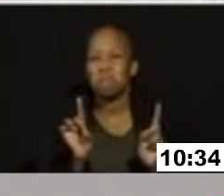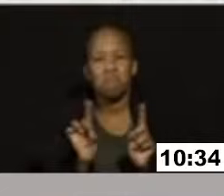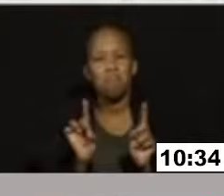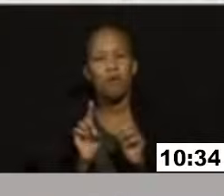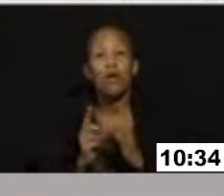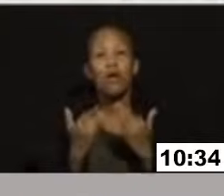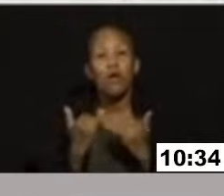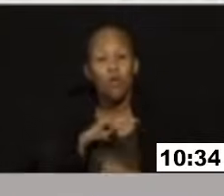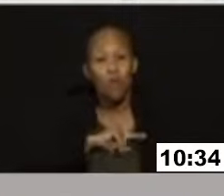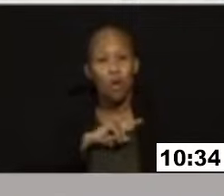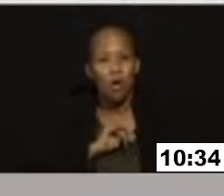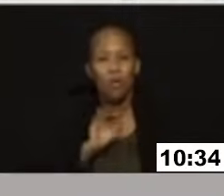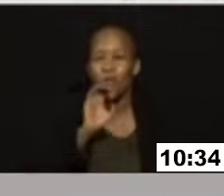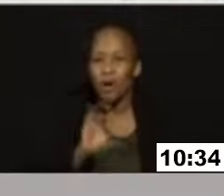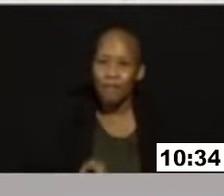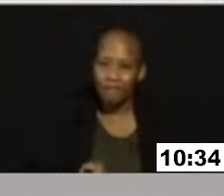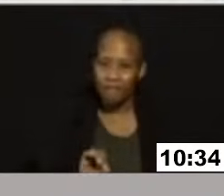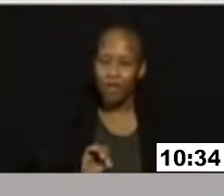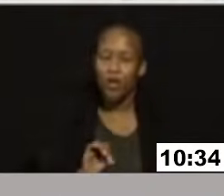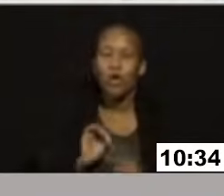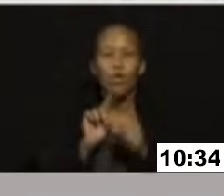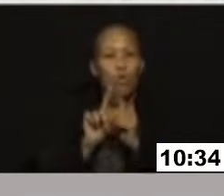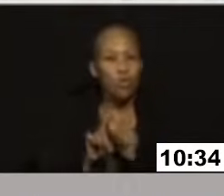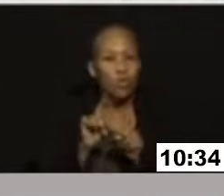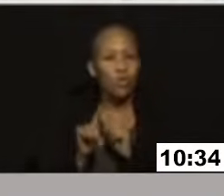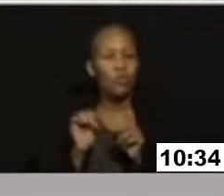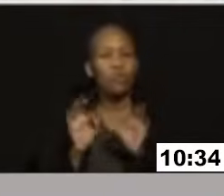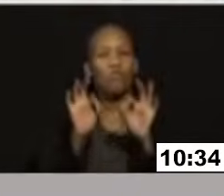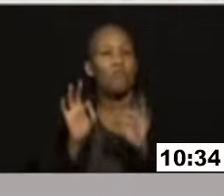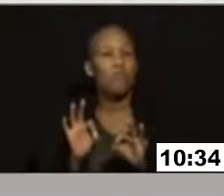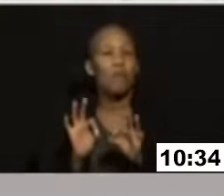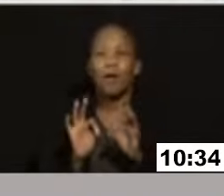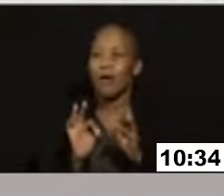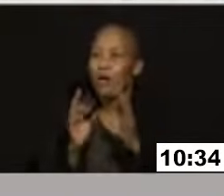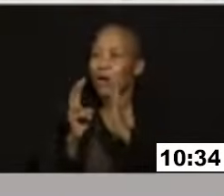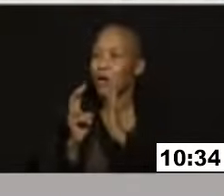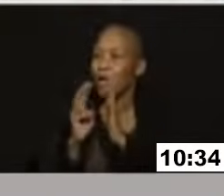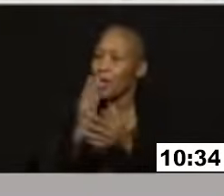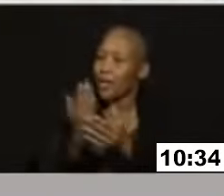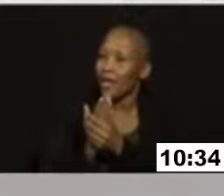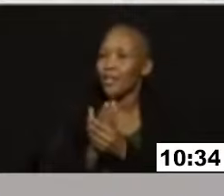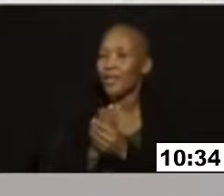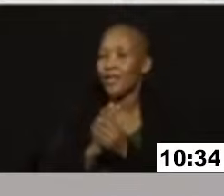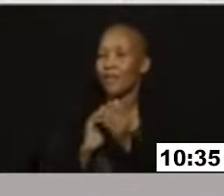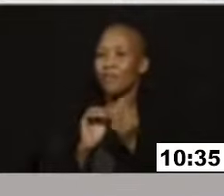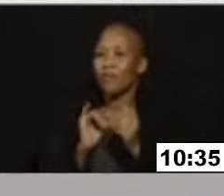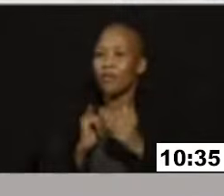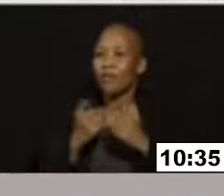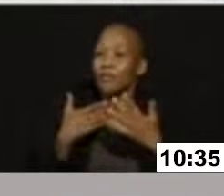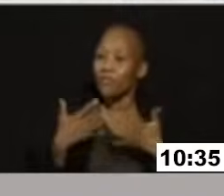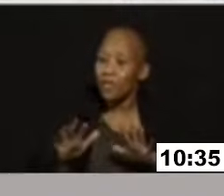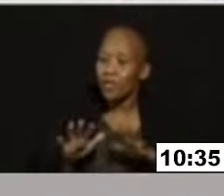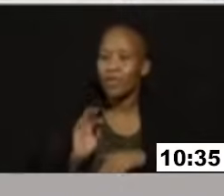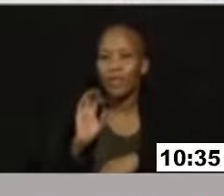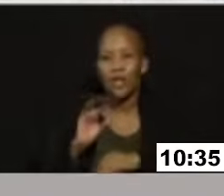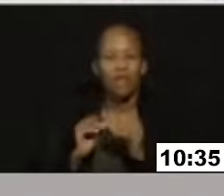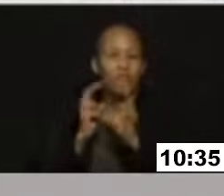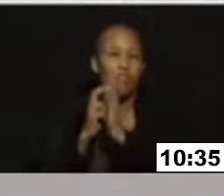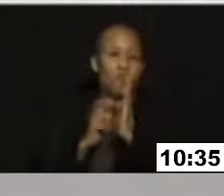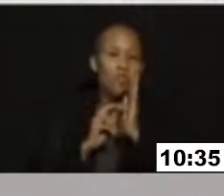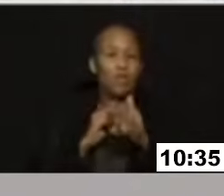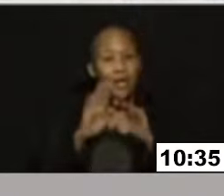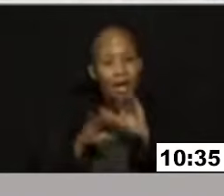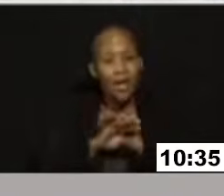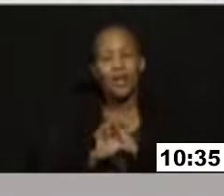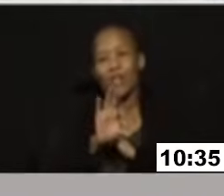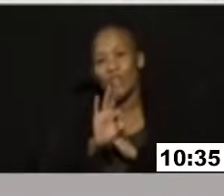the cross-examination to make out a proper case and bring itself within the rules. They tell you they're bringing it under 3.4, and then you